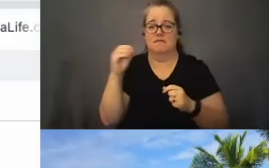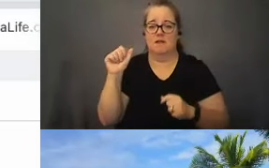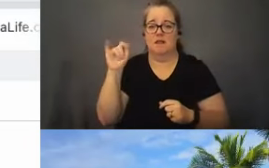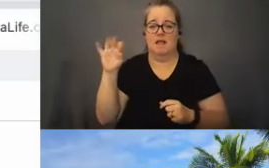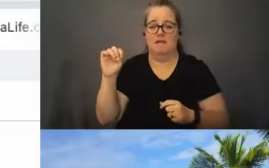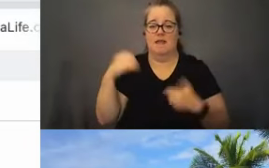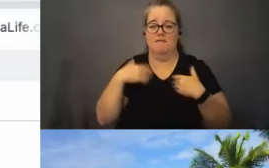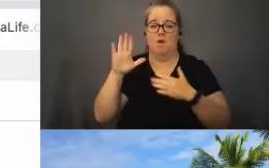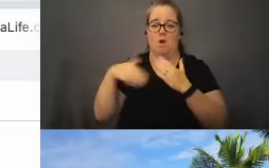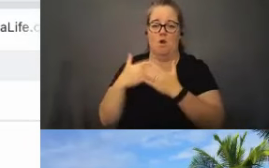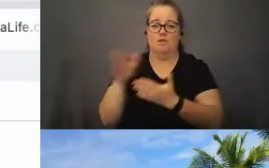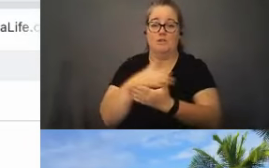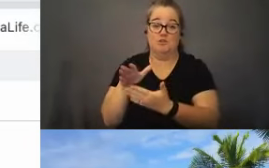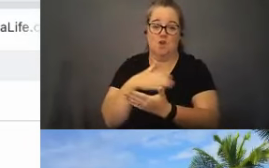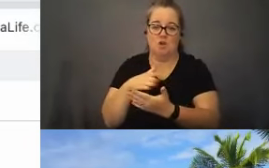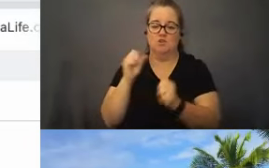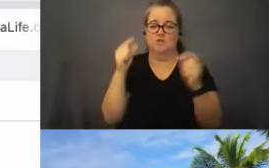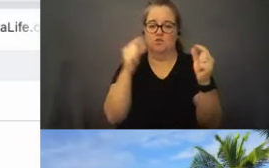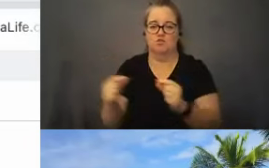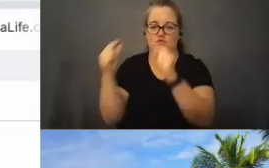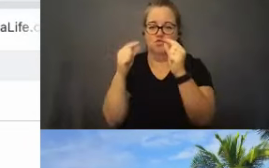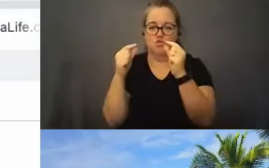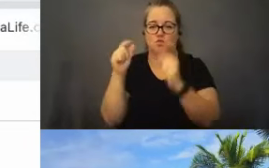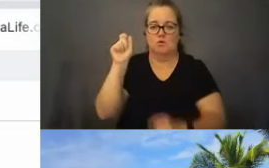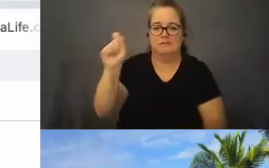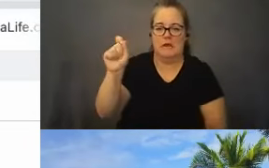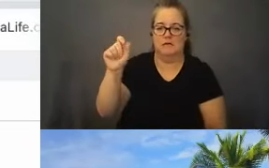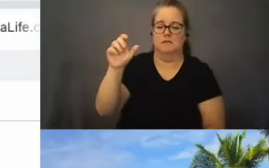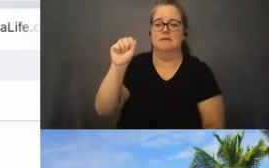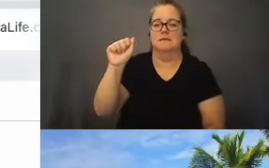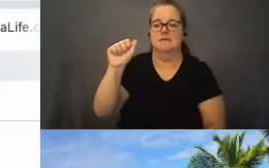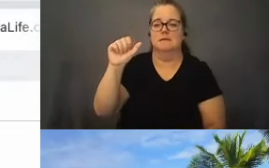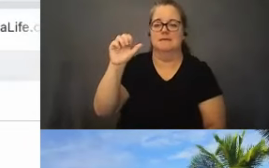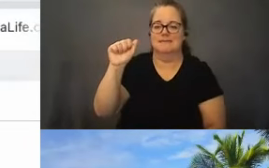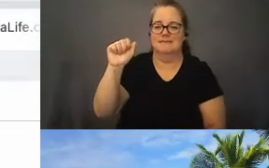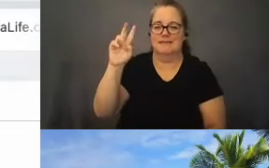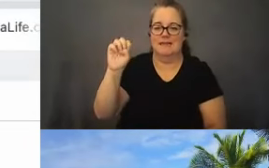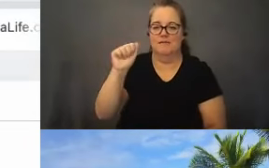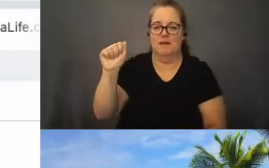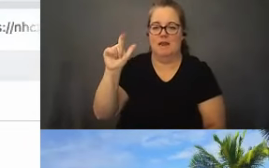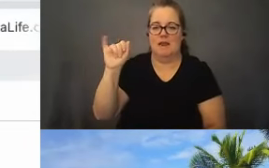Save a Life. So you have to Google savealife.com. And it's sponsored by